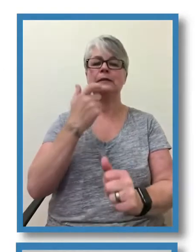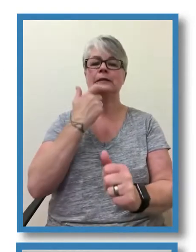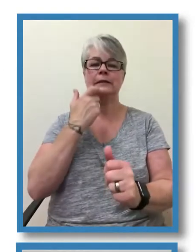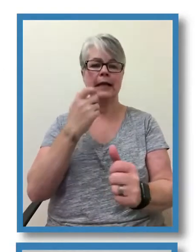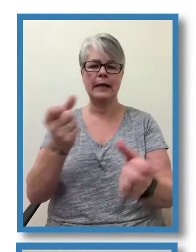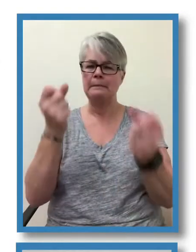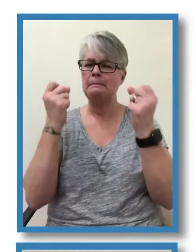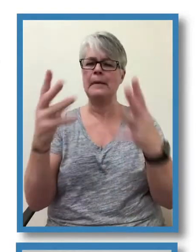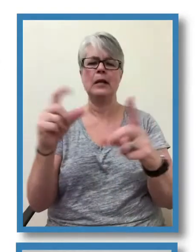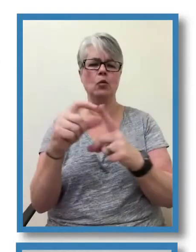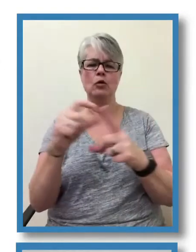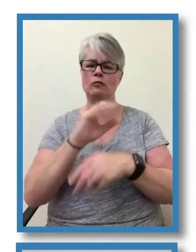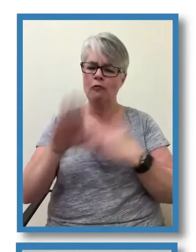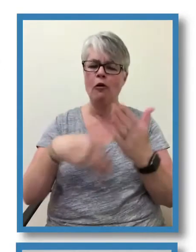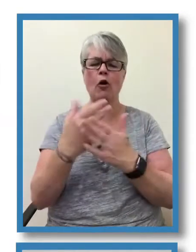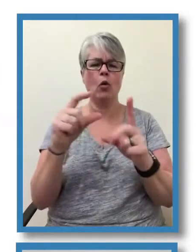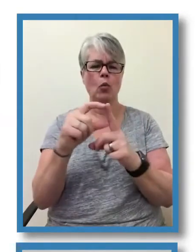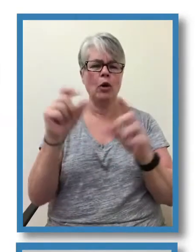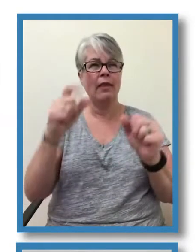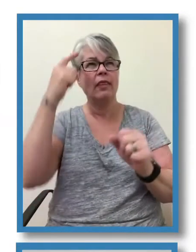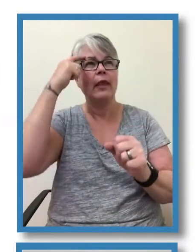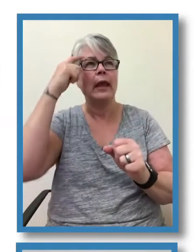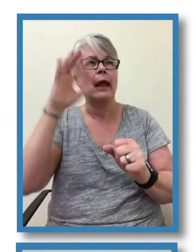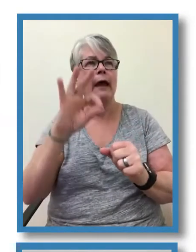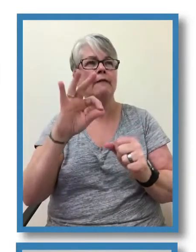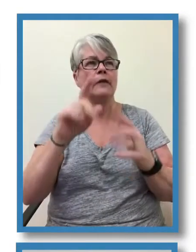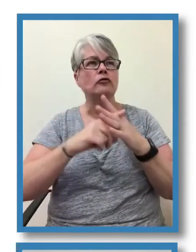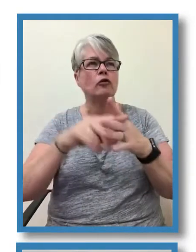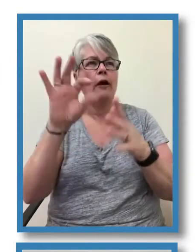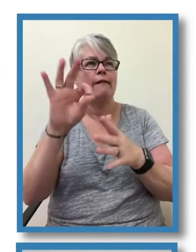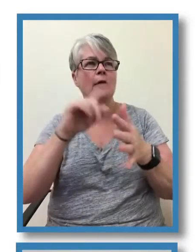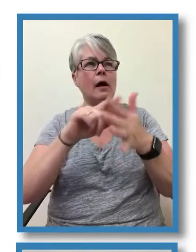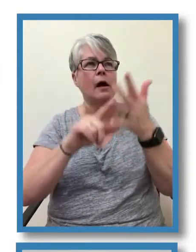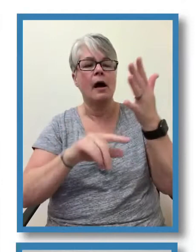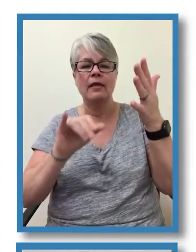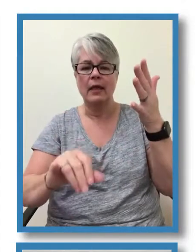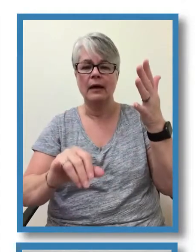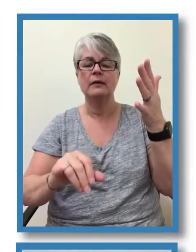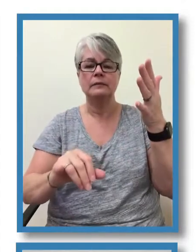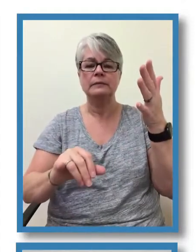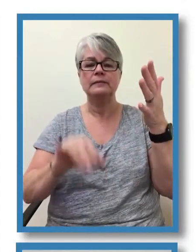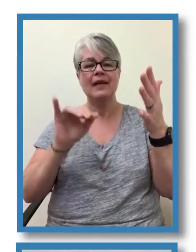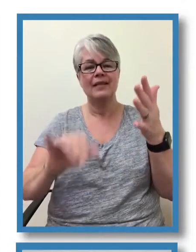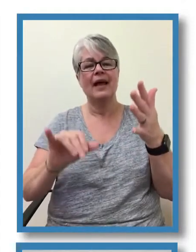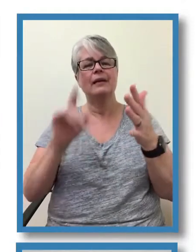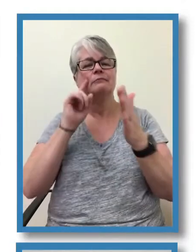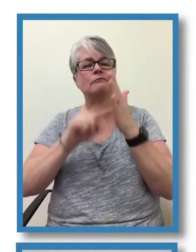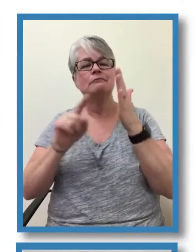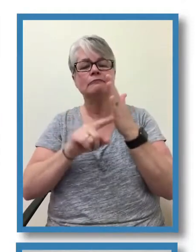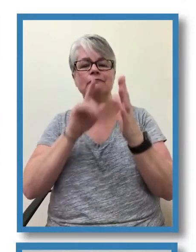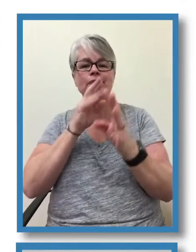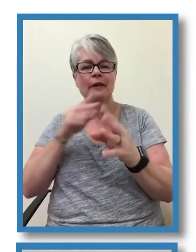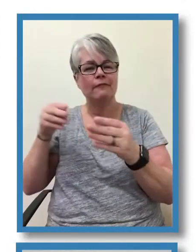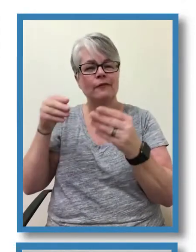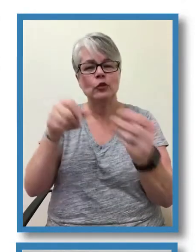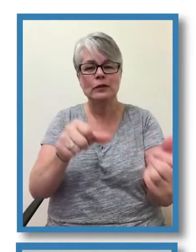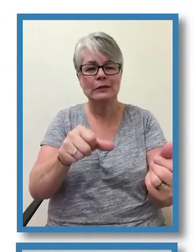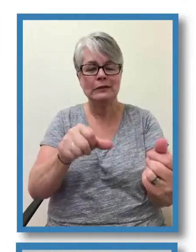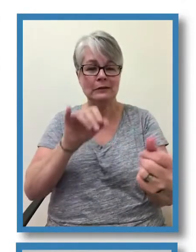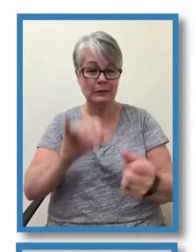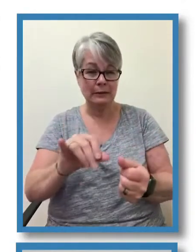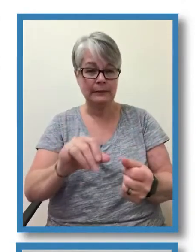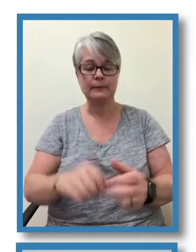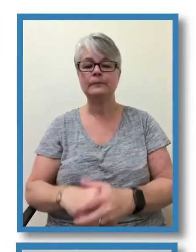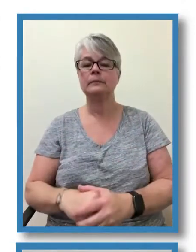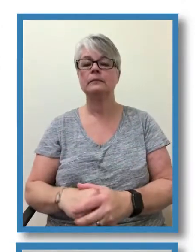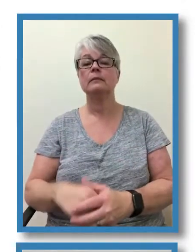of tests for abstraction, similarities between a banana and an orange. The answer to that is a fruit.